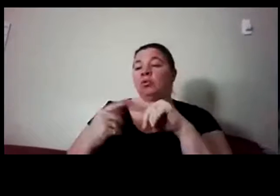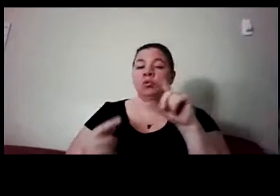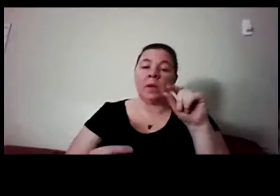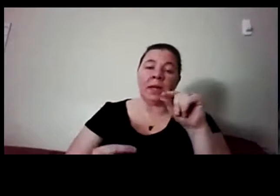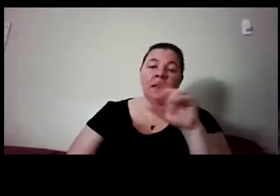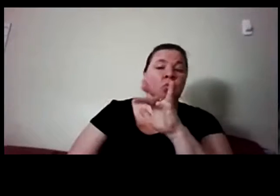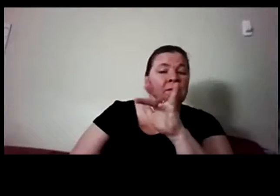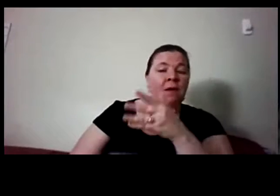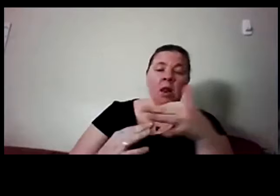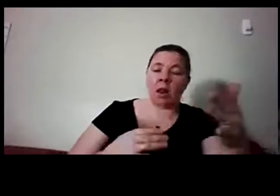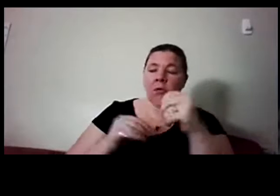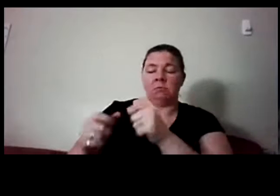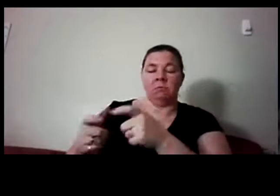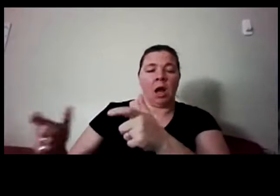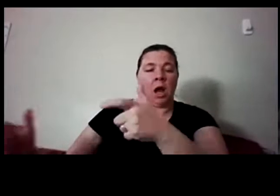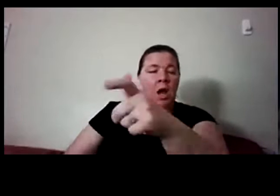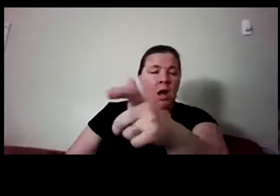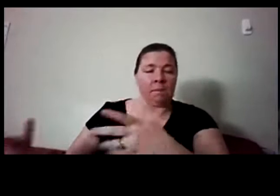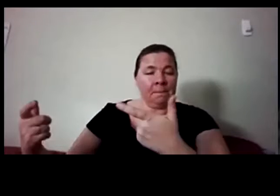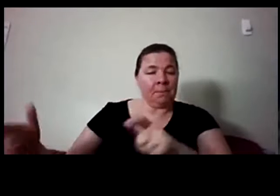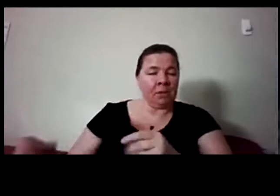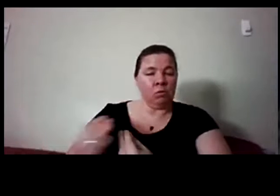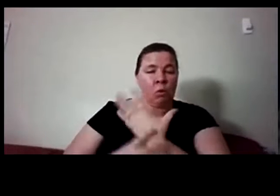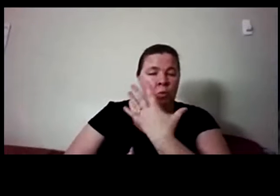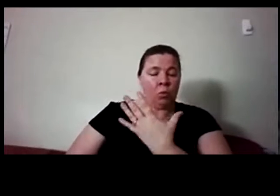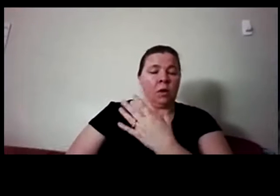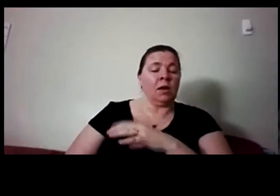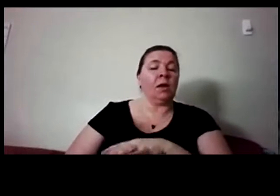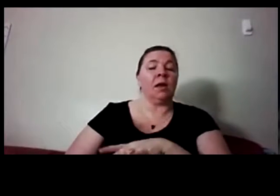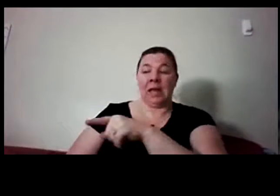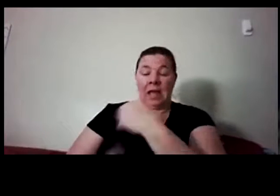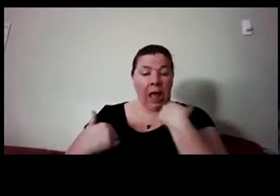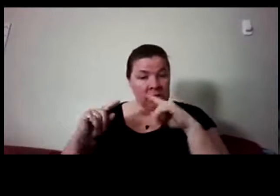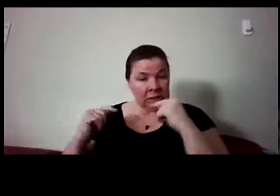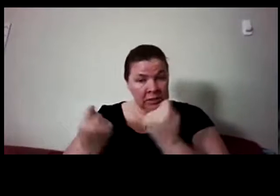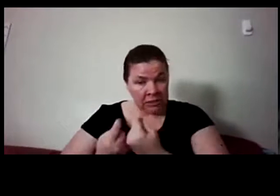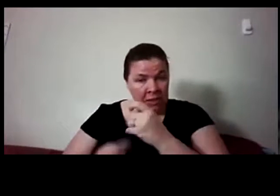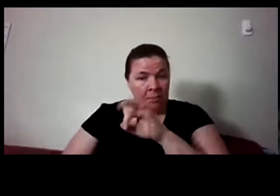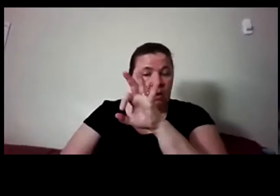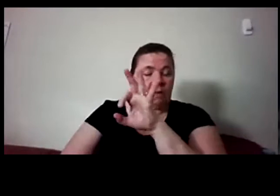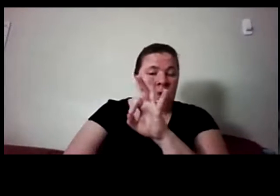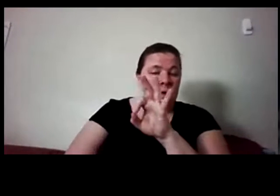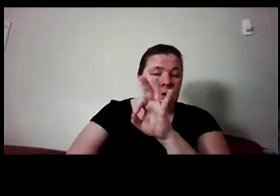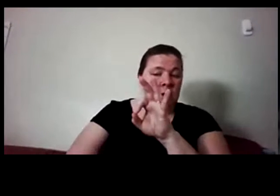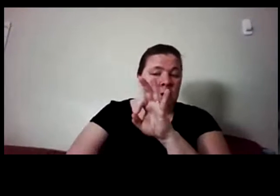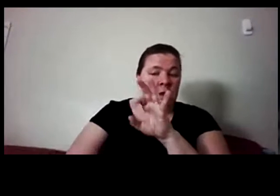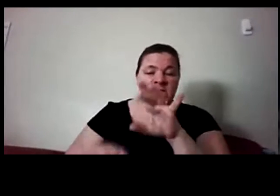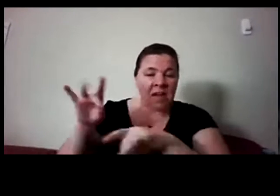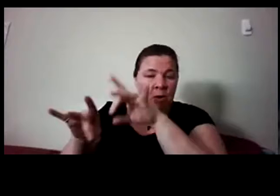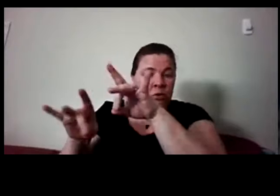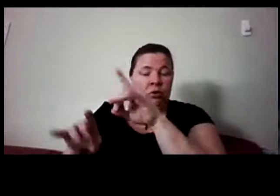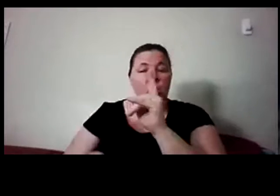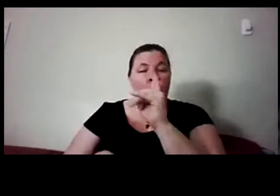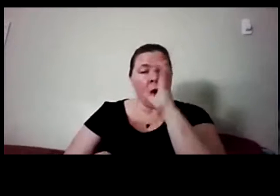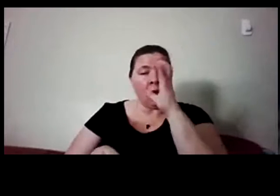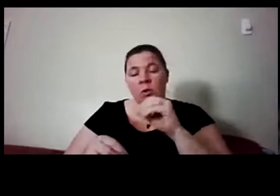to 25, and so on. Before you know it, founder A has a team of founders. He has 100 other founders in